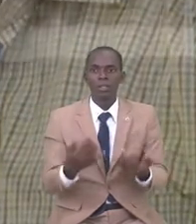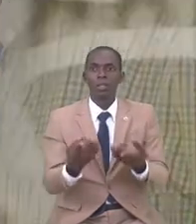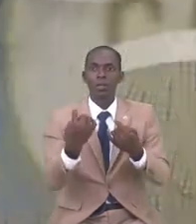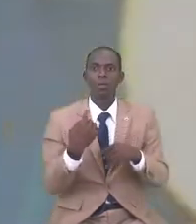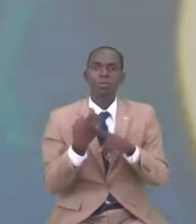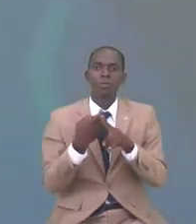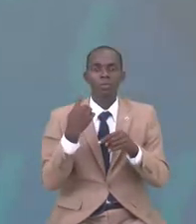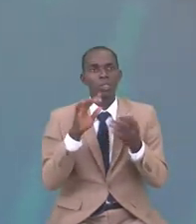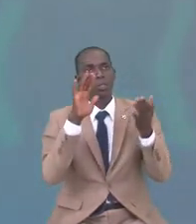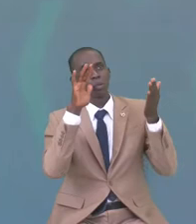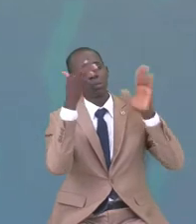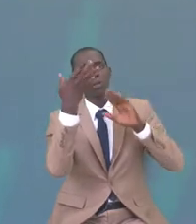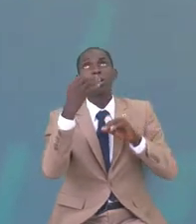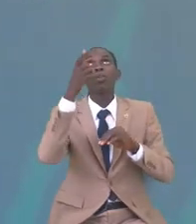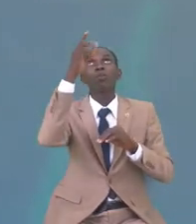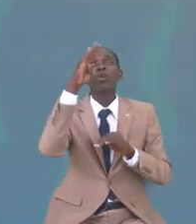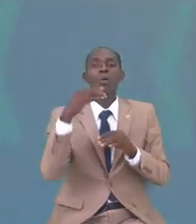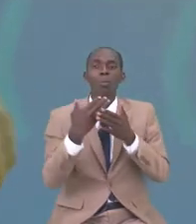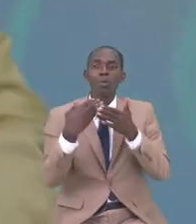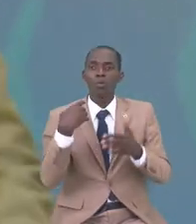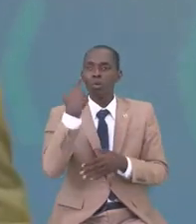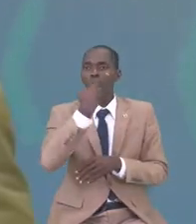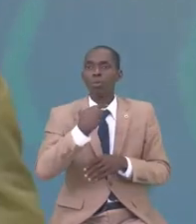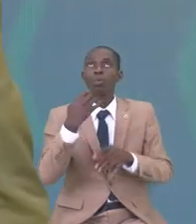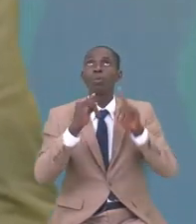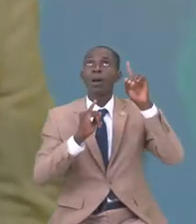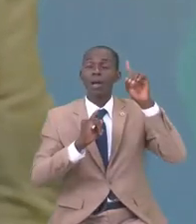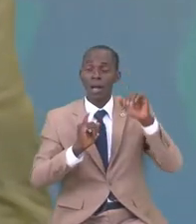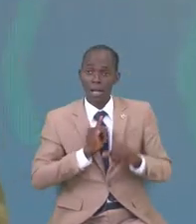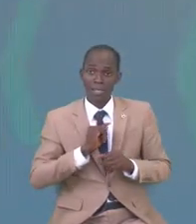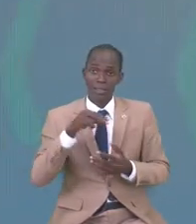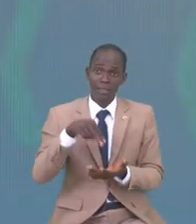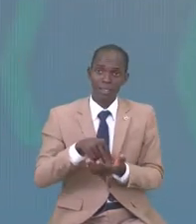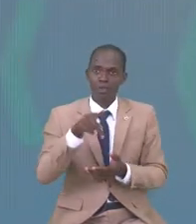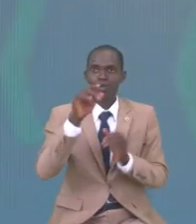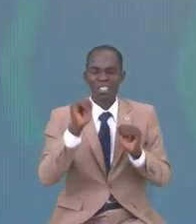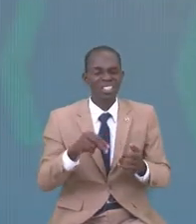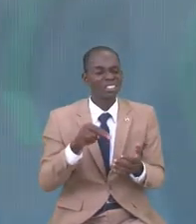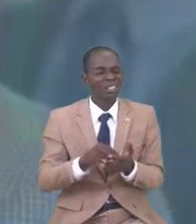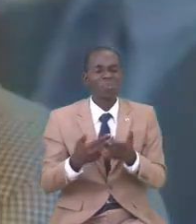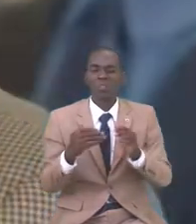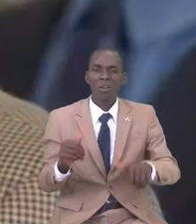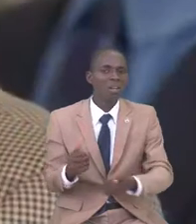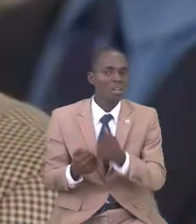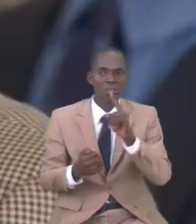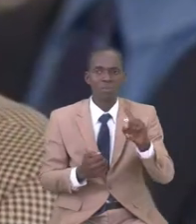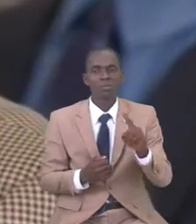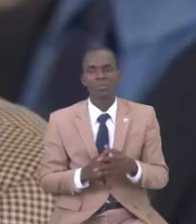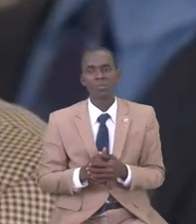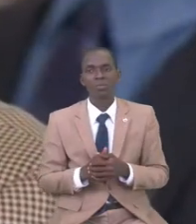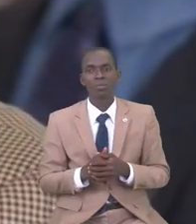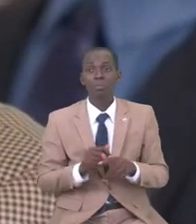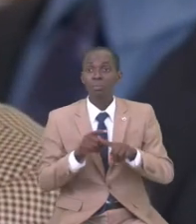of God, before whom I stand, you can't stand before anybody. But don't